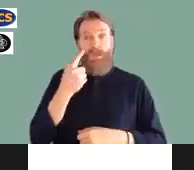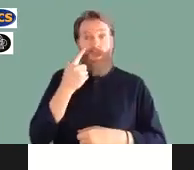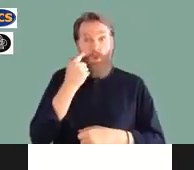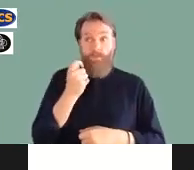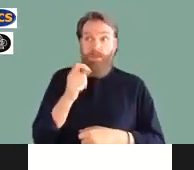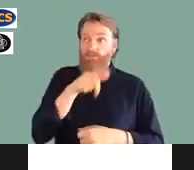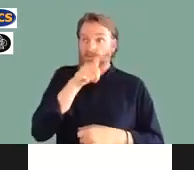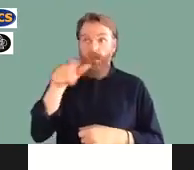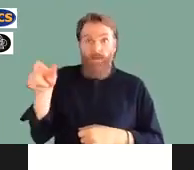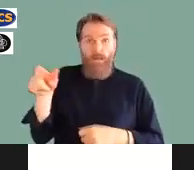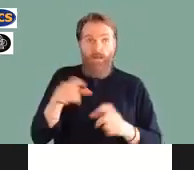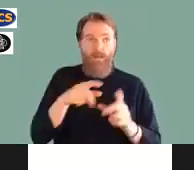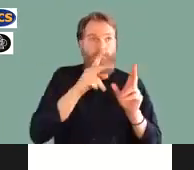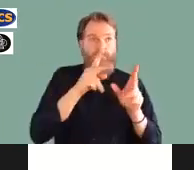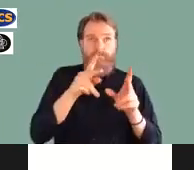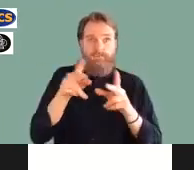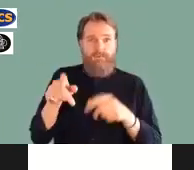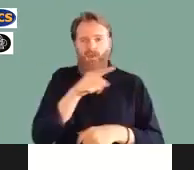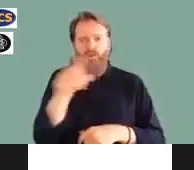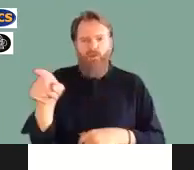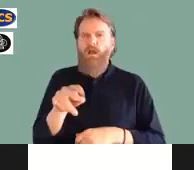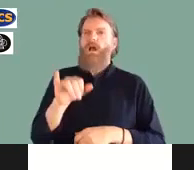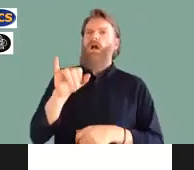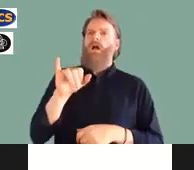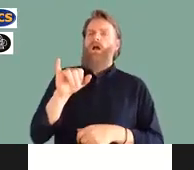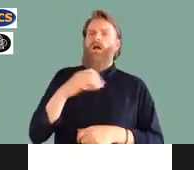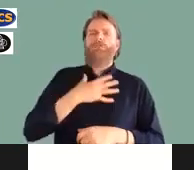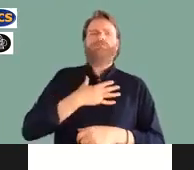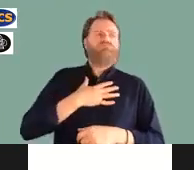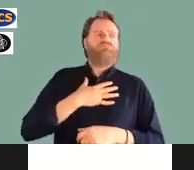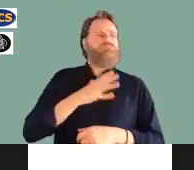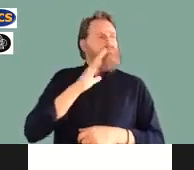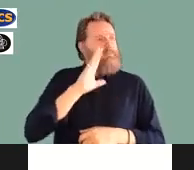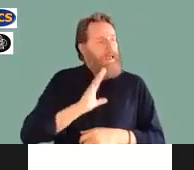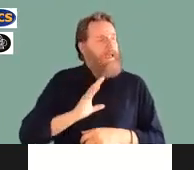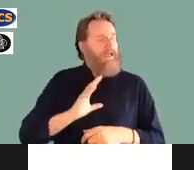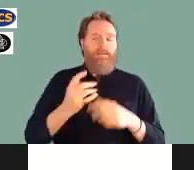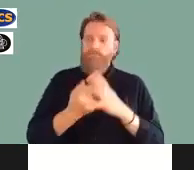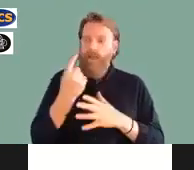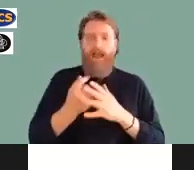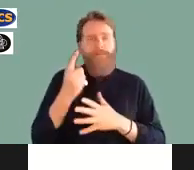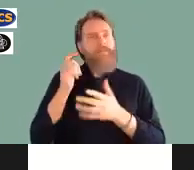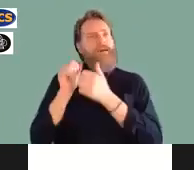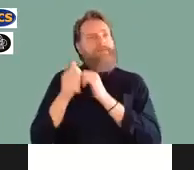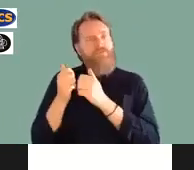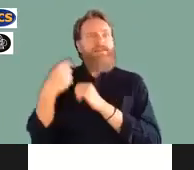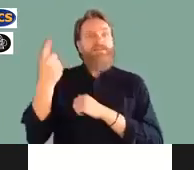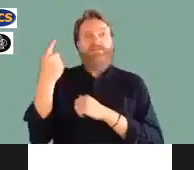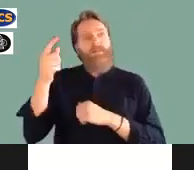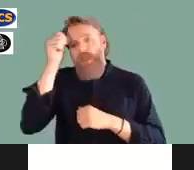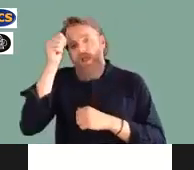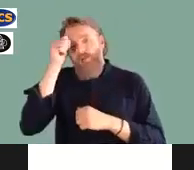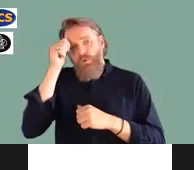anybody here, I know this could be triggering, even participating in this conversation and this meeting. So I want to